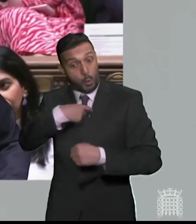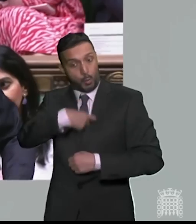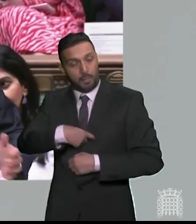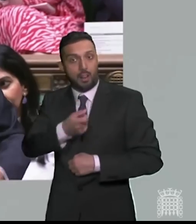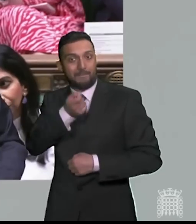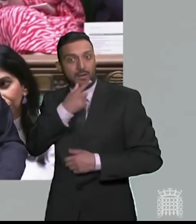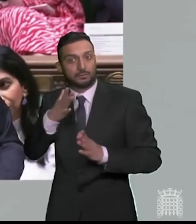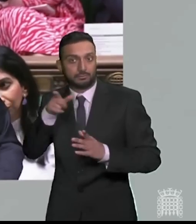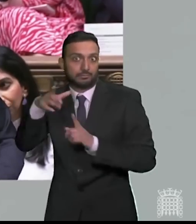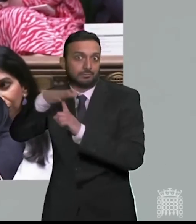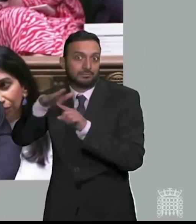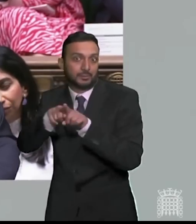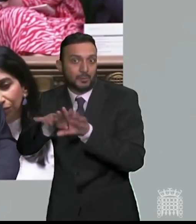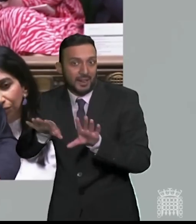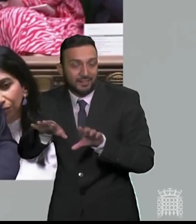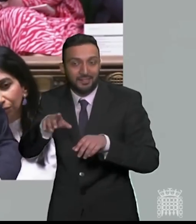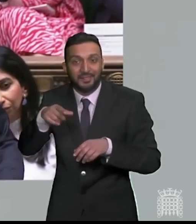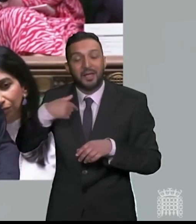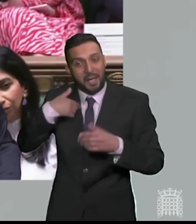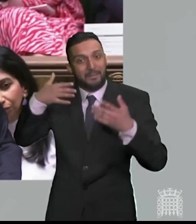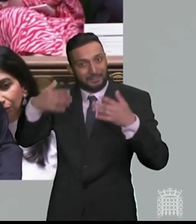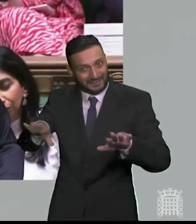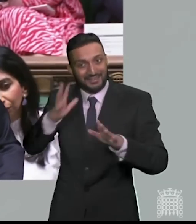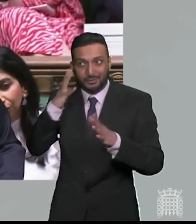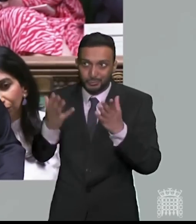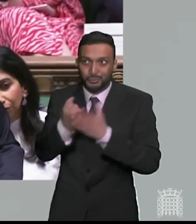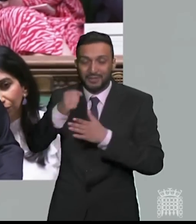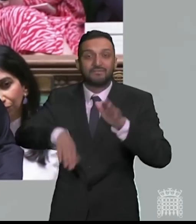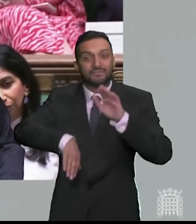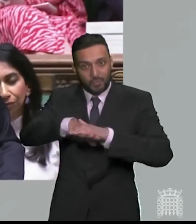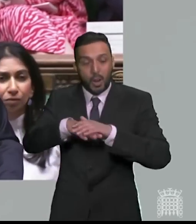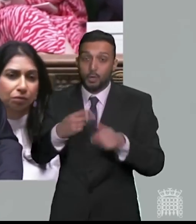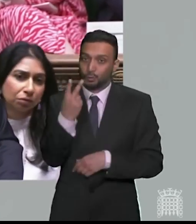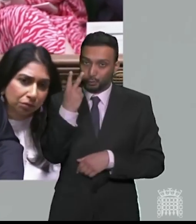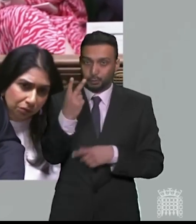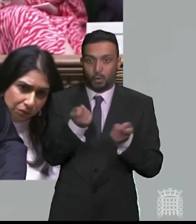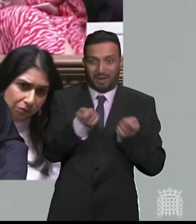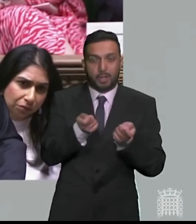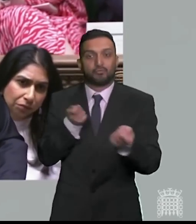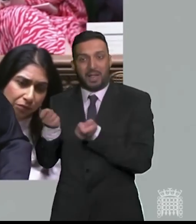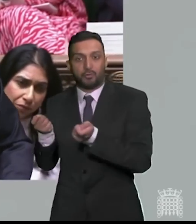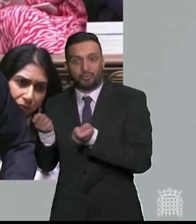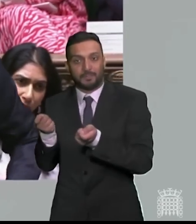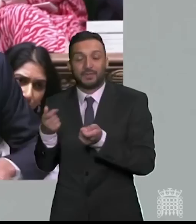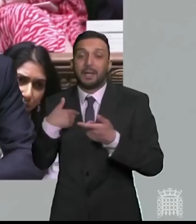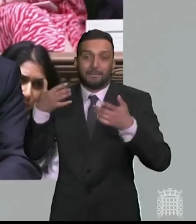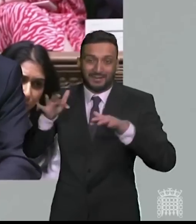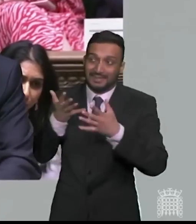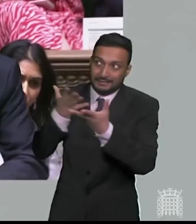Ireland, what we did achieve was complete and full dual regulation of medicines and a dialogue with the EU